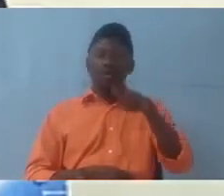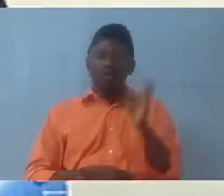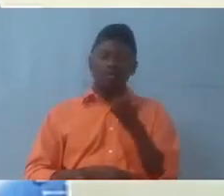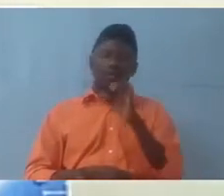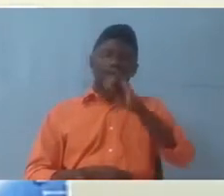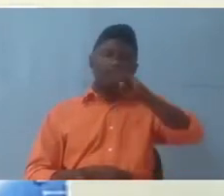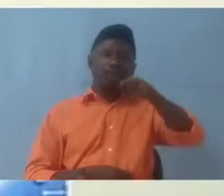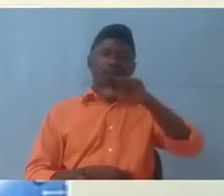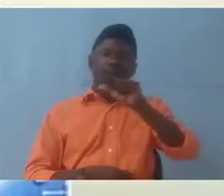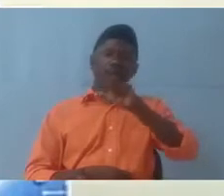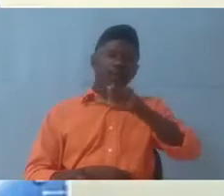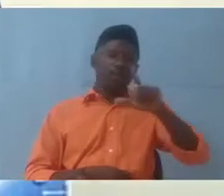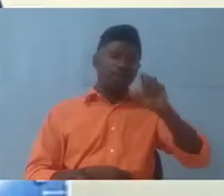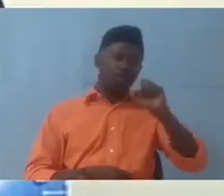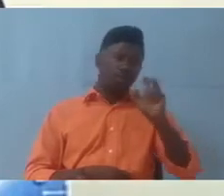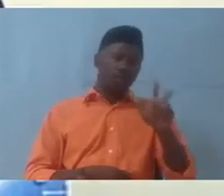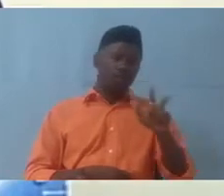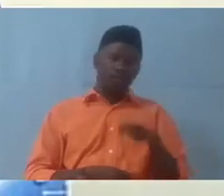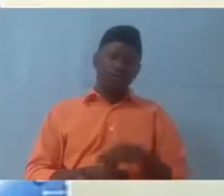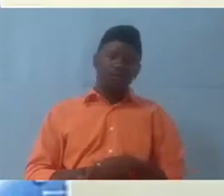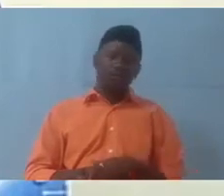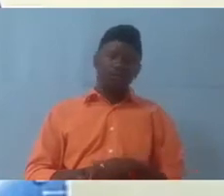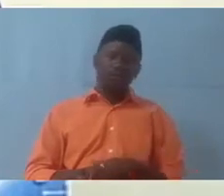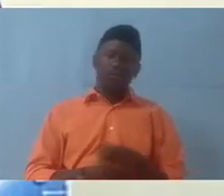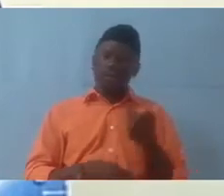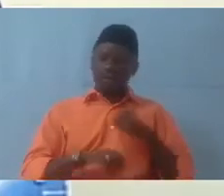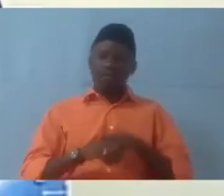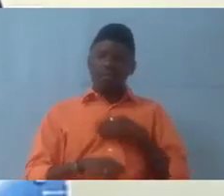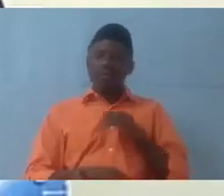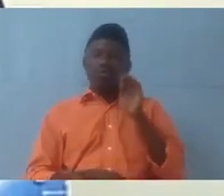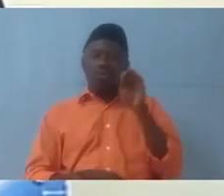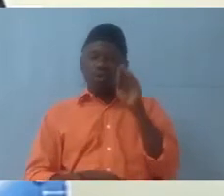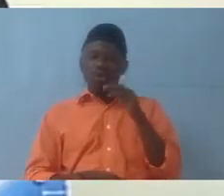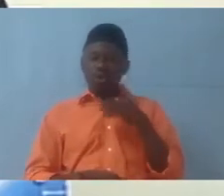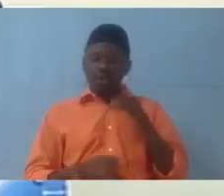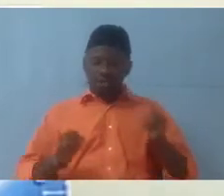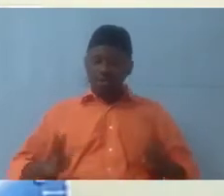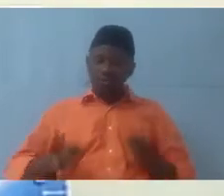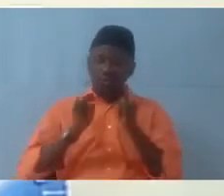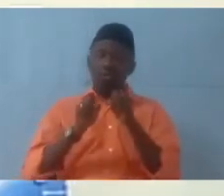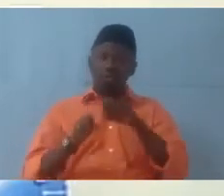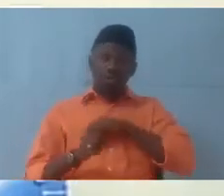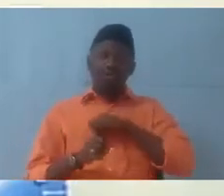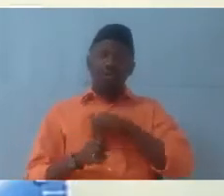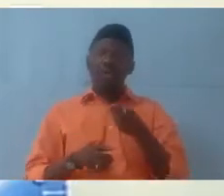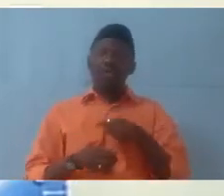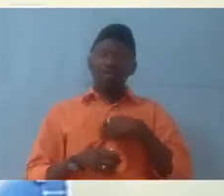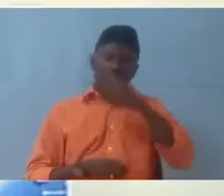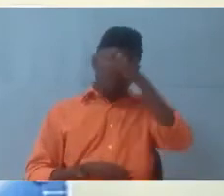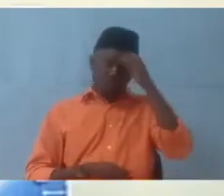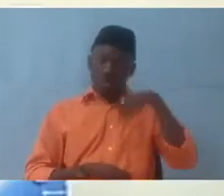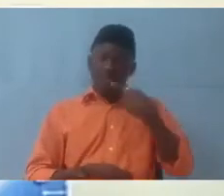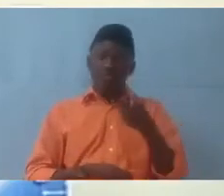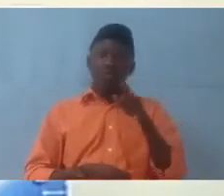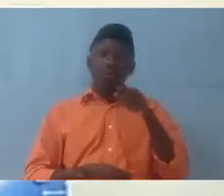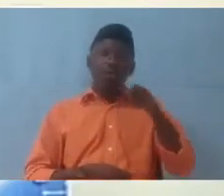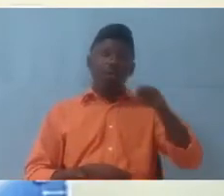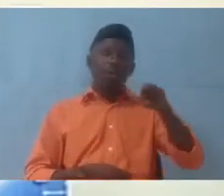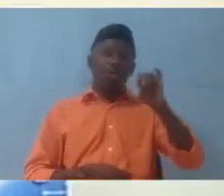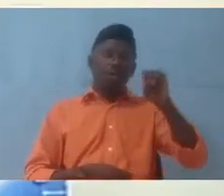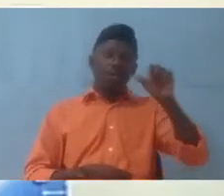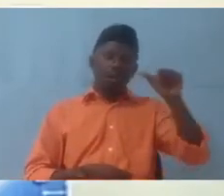ma. And he introduced himself. Mu wan ma bopam nak. As an NIA operative. Ne mom mu ngi liggéey buntu NIA.